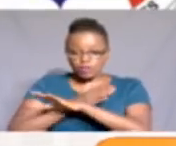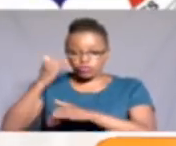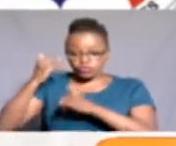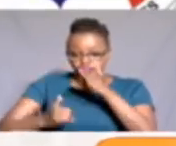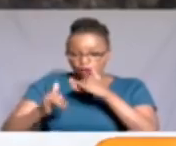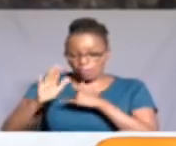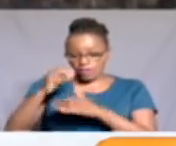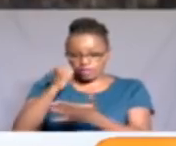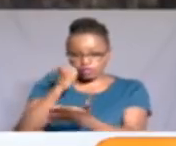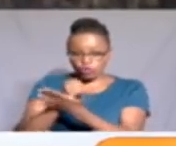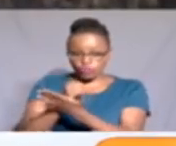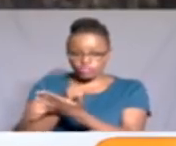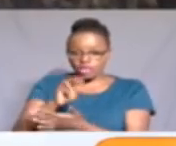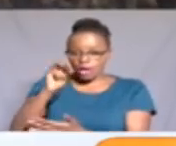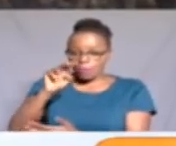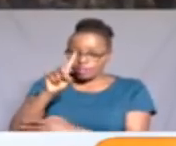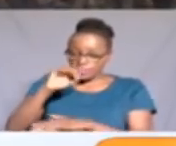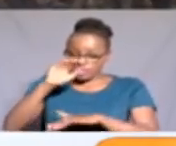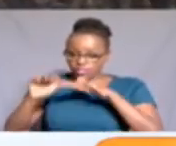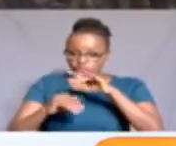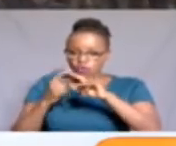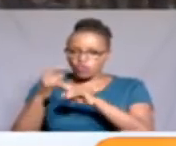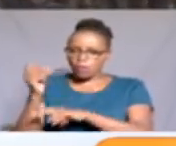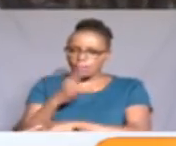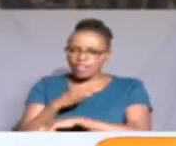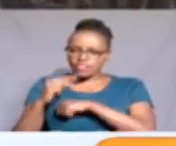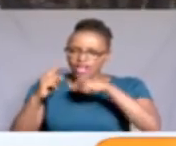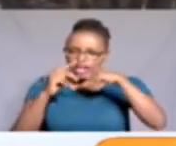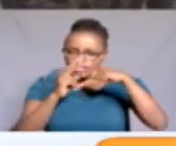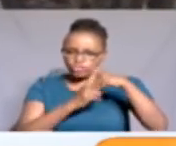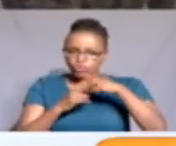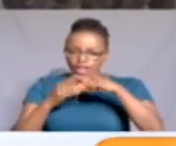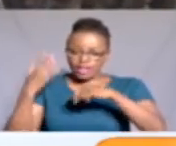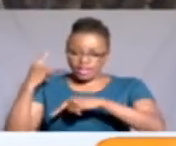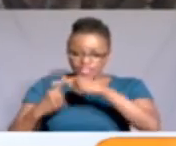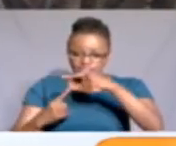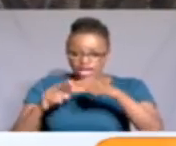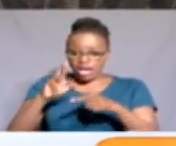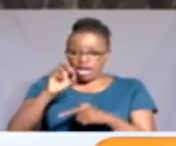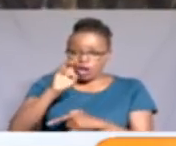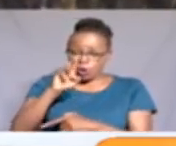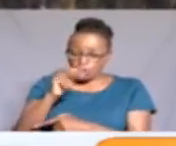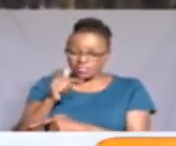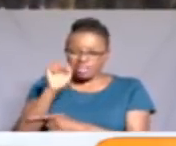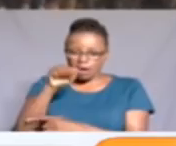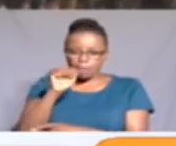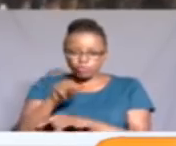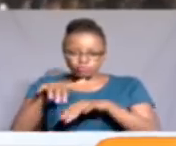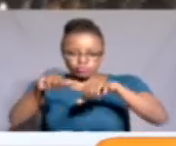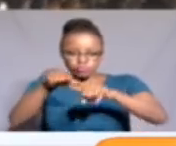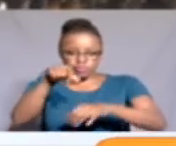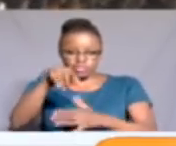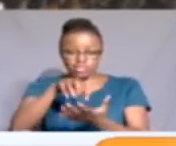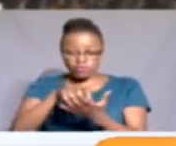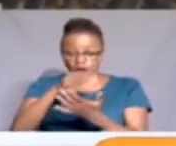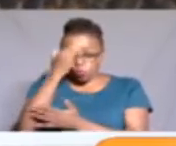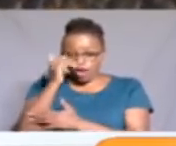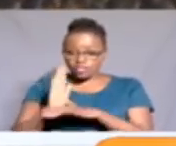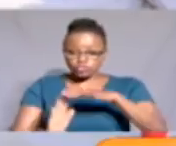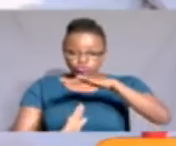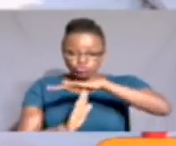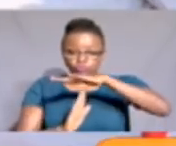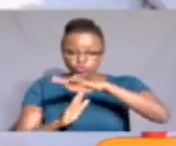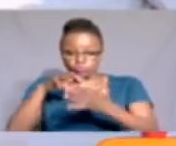term in office. Mwathethe's deputy since July last year, Robert Kibochi, is touted as his likely successor due to his senior